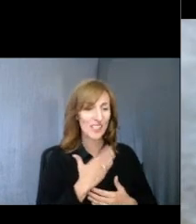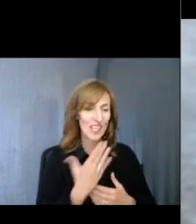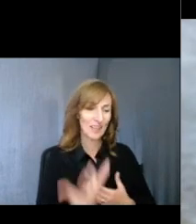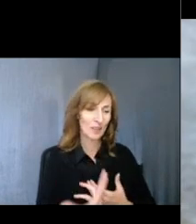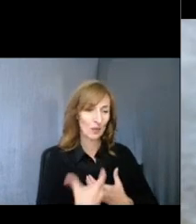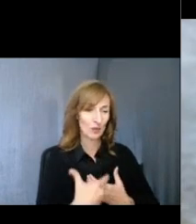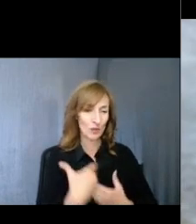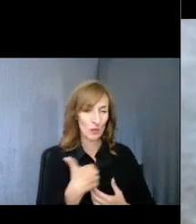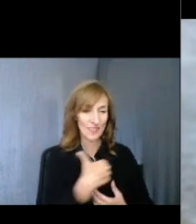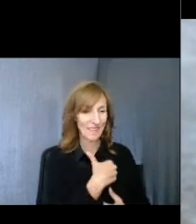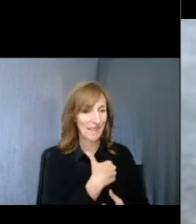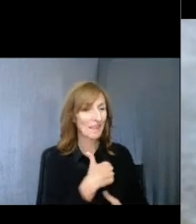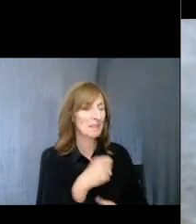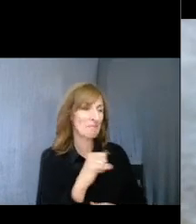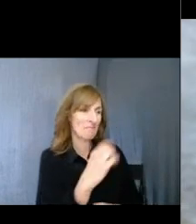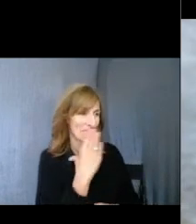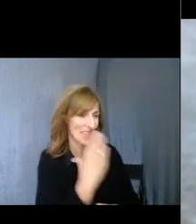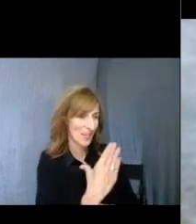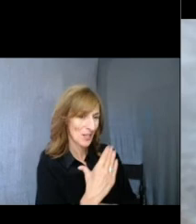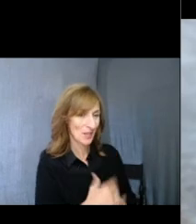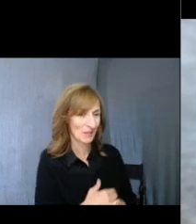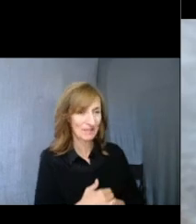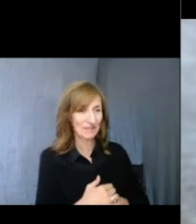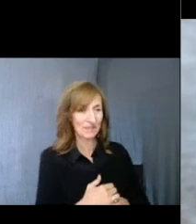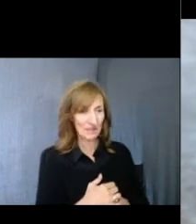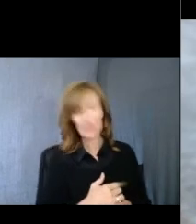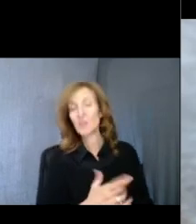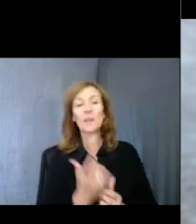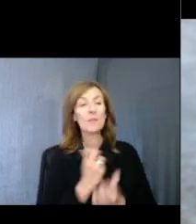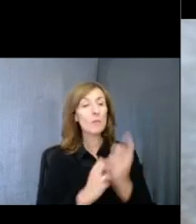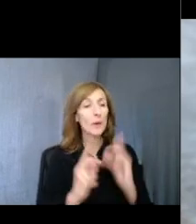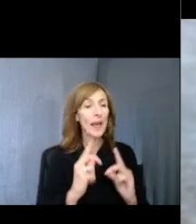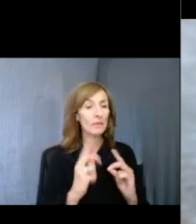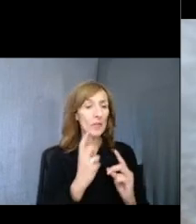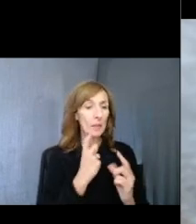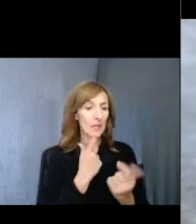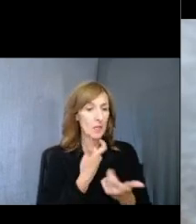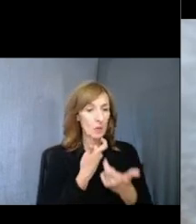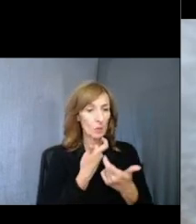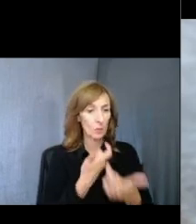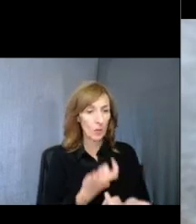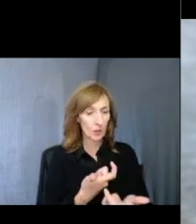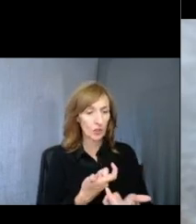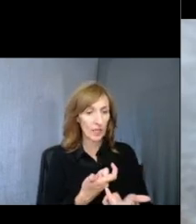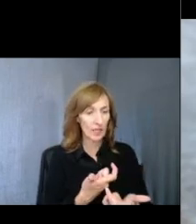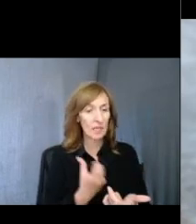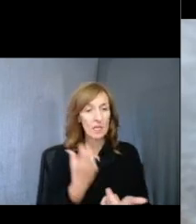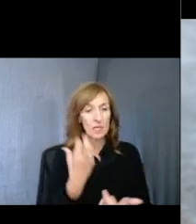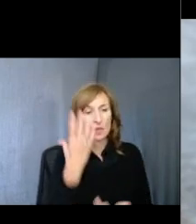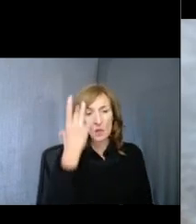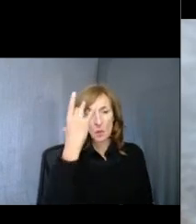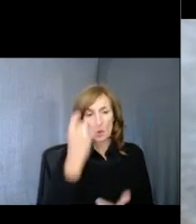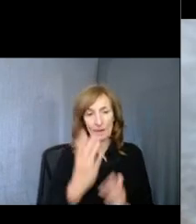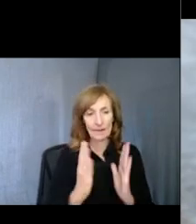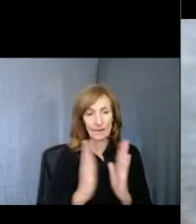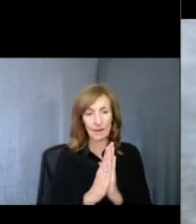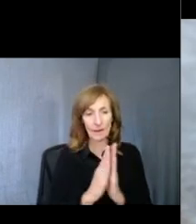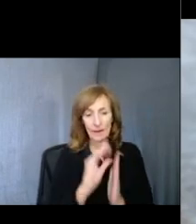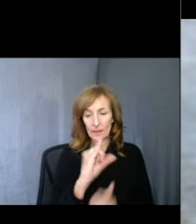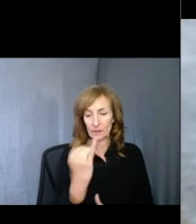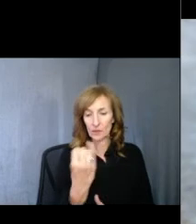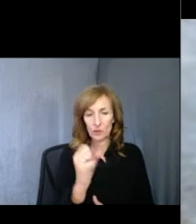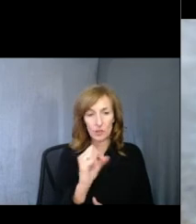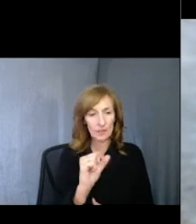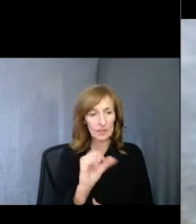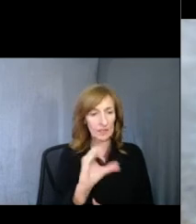Thank you so much. For everyone watching, the reason I asked Jessica to come on was to really focus on where